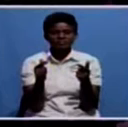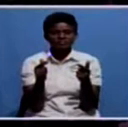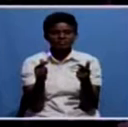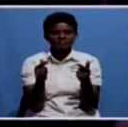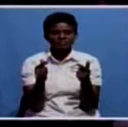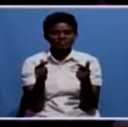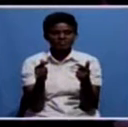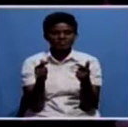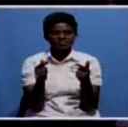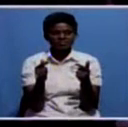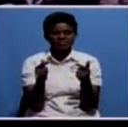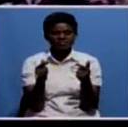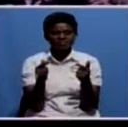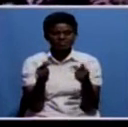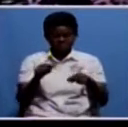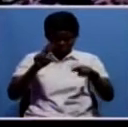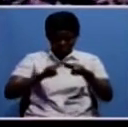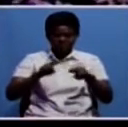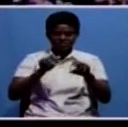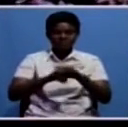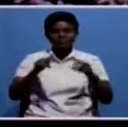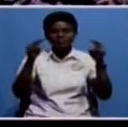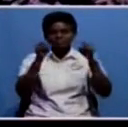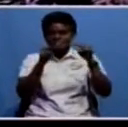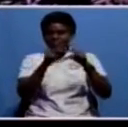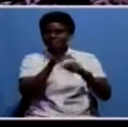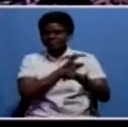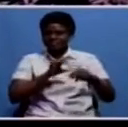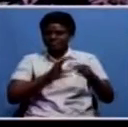contract in government. You sit in cabinet, but, and then you would have road contracts.